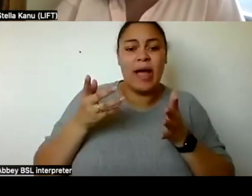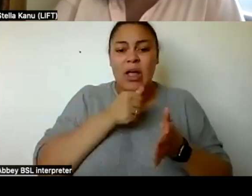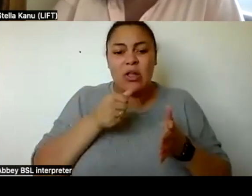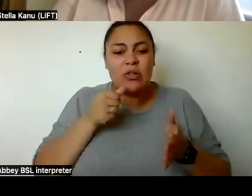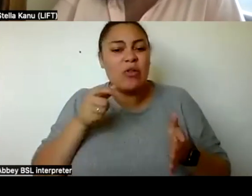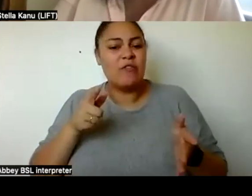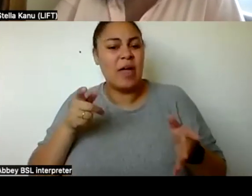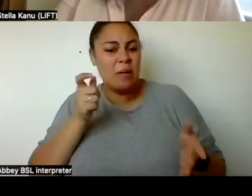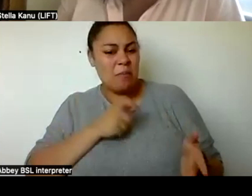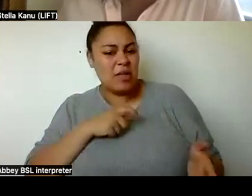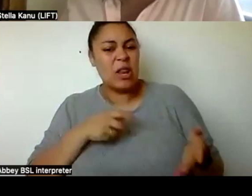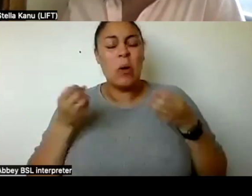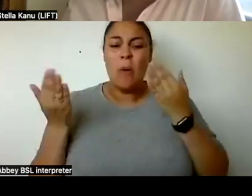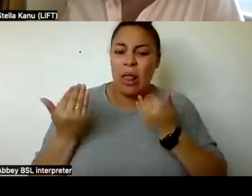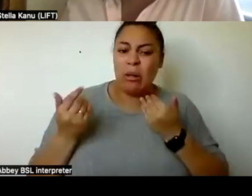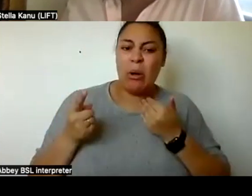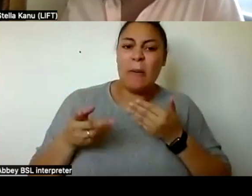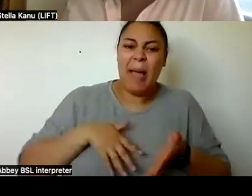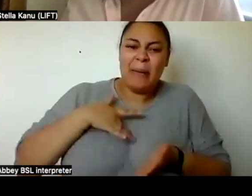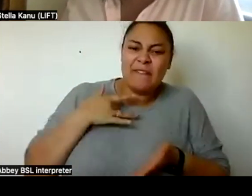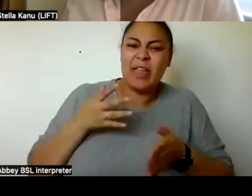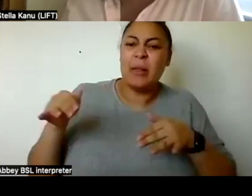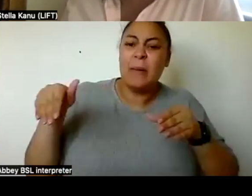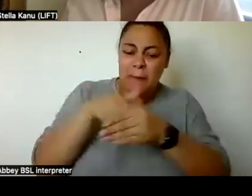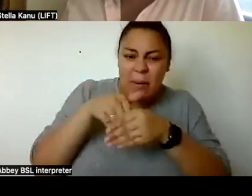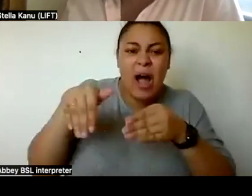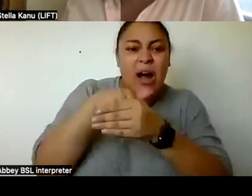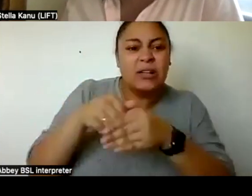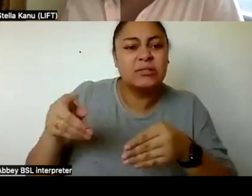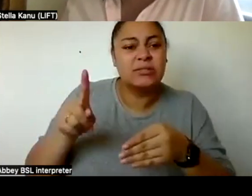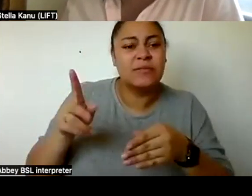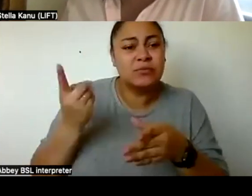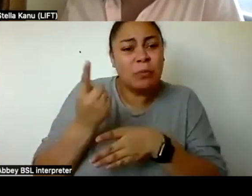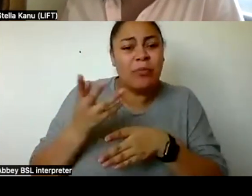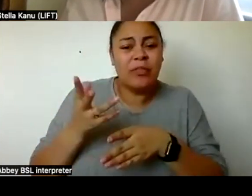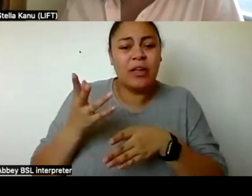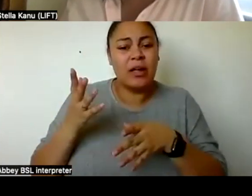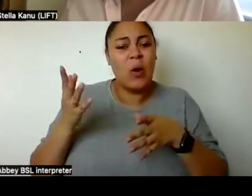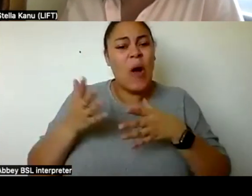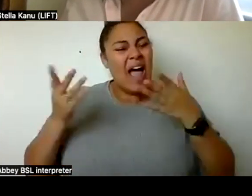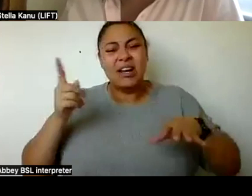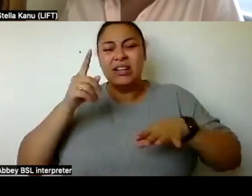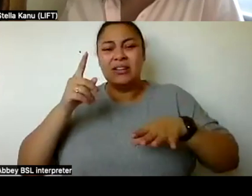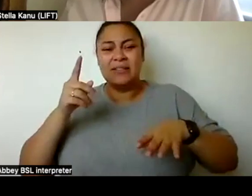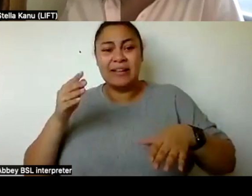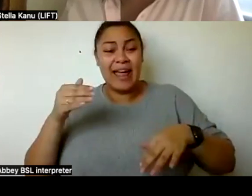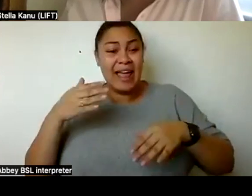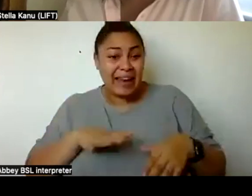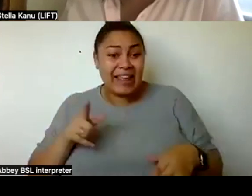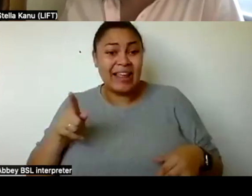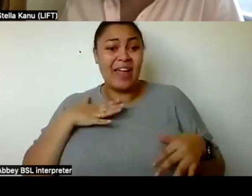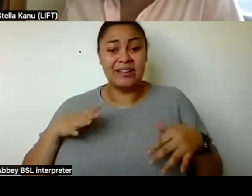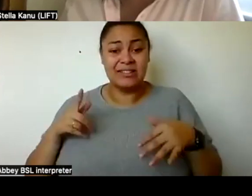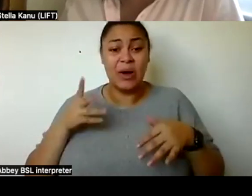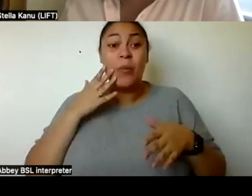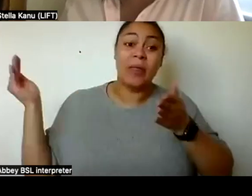that freelancer welcome that we talked about, making sure they feel like they're part of something when they arrive, and that any sort of specific needs that they have when they get